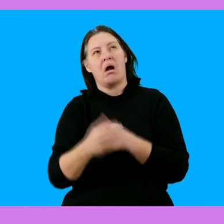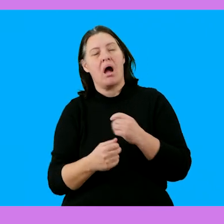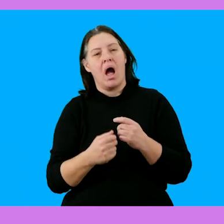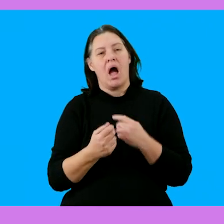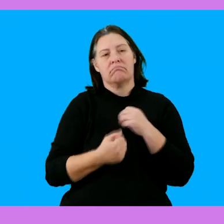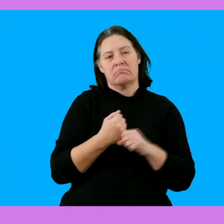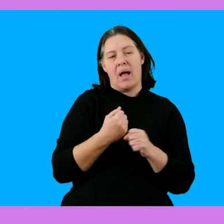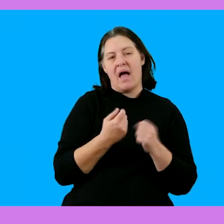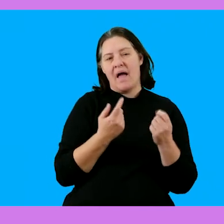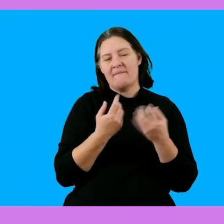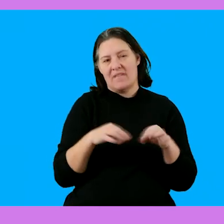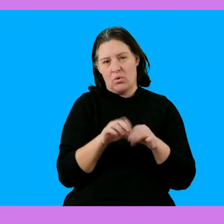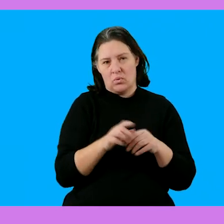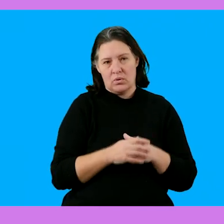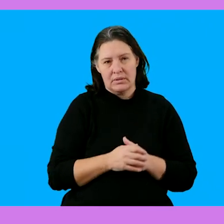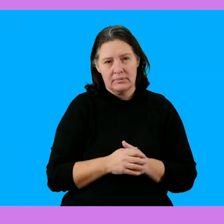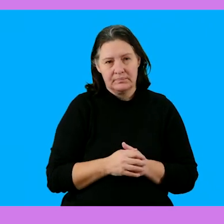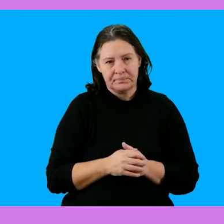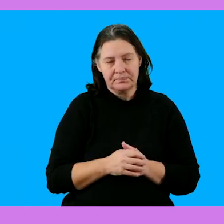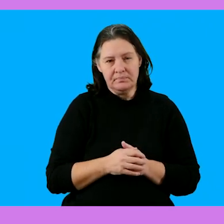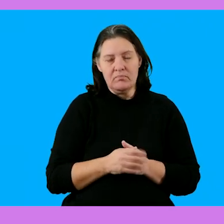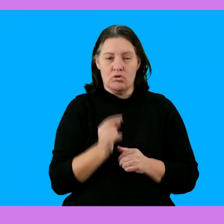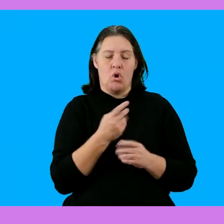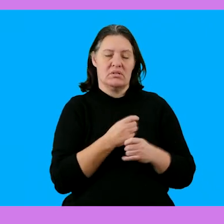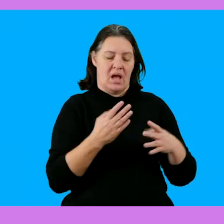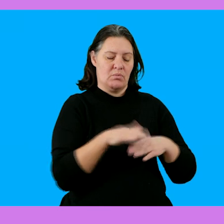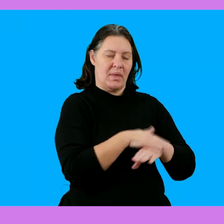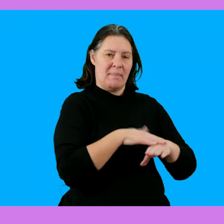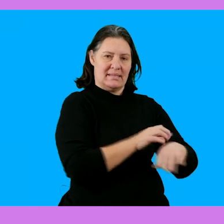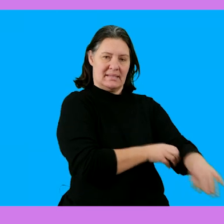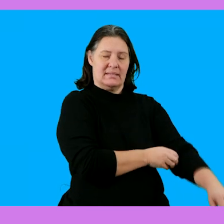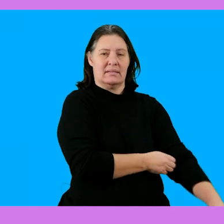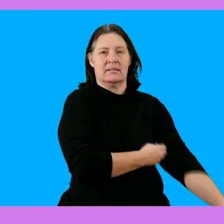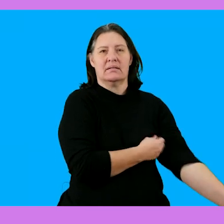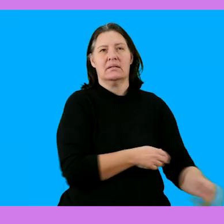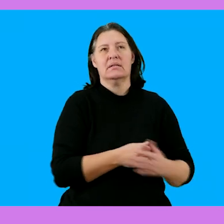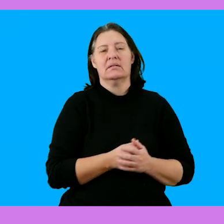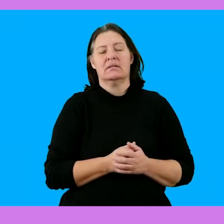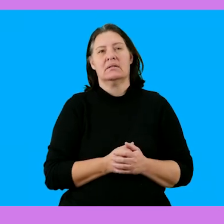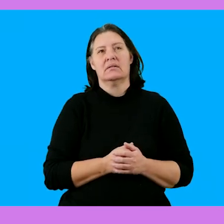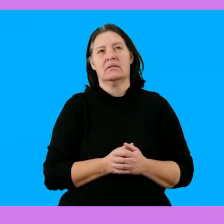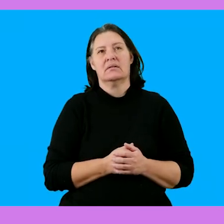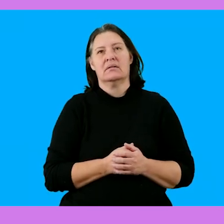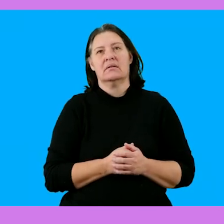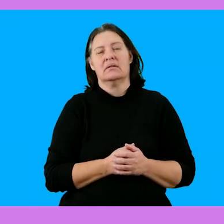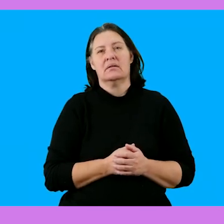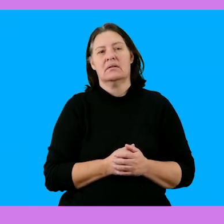an annual value. So let's start with the basic income. So I say basic income